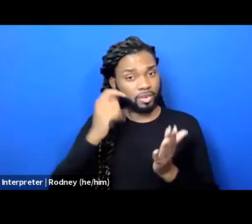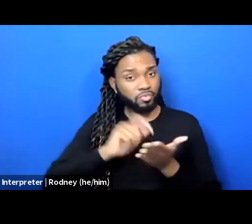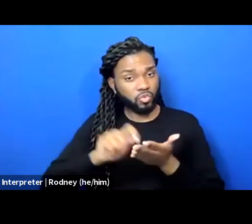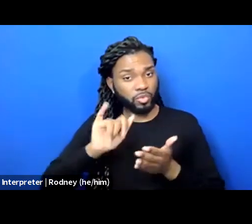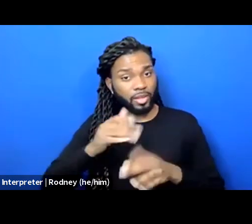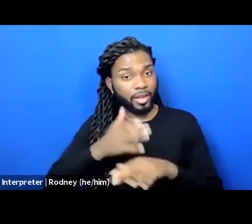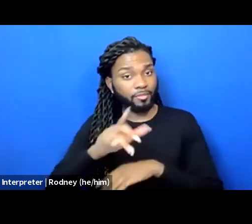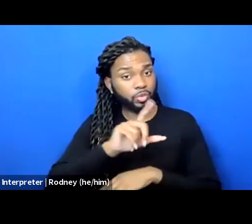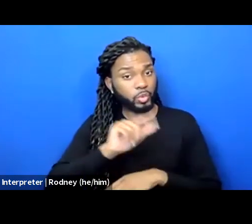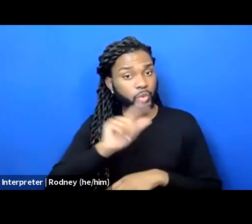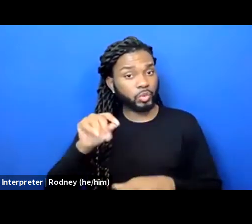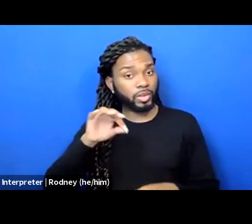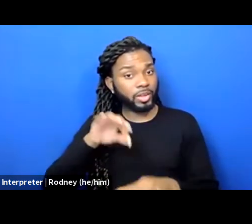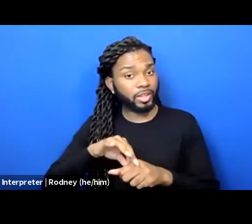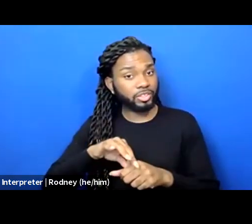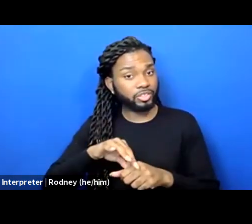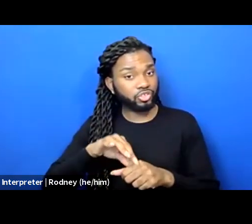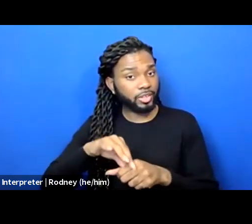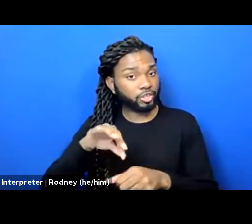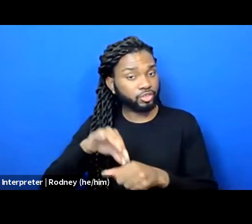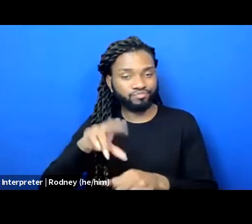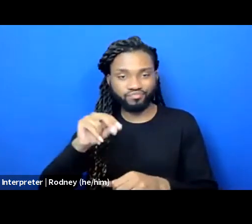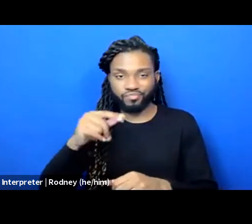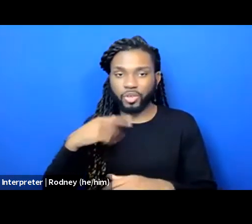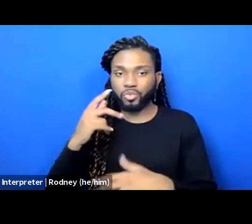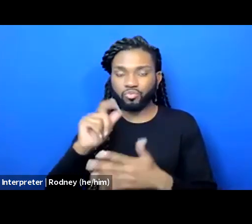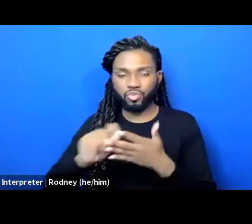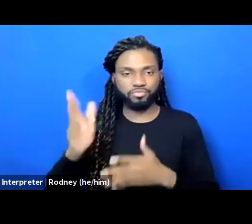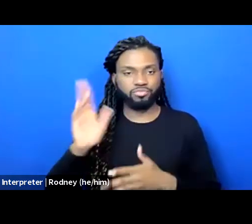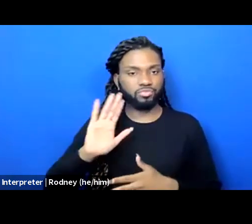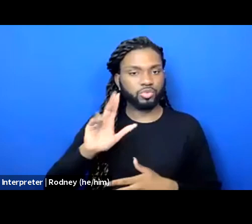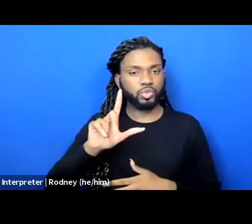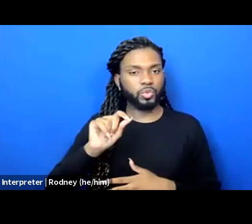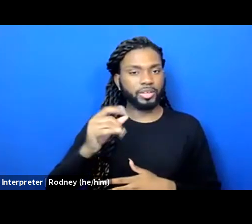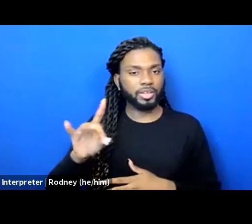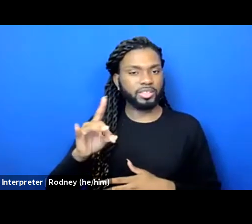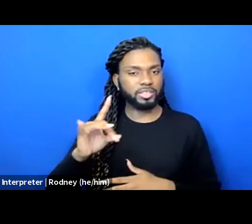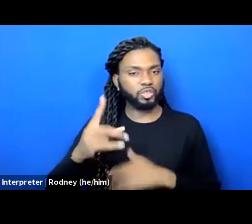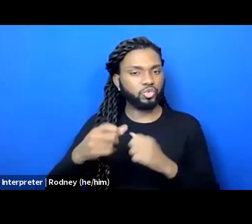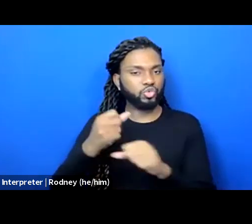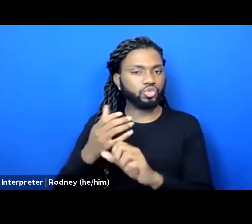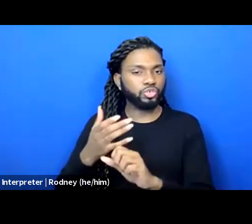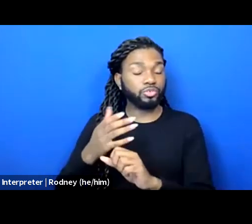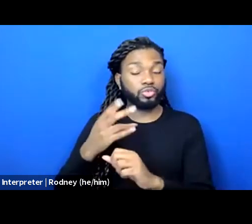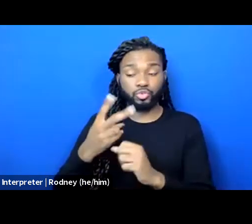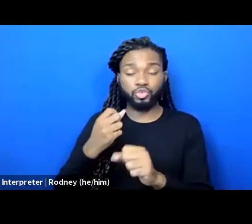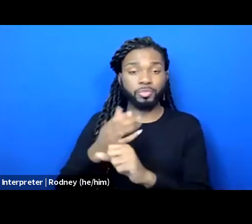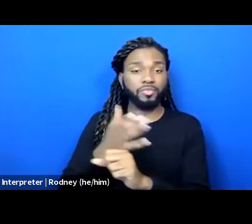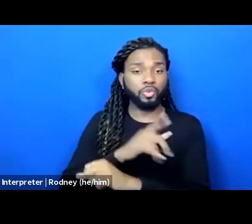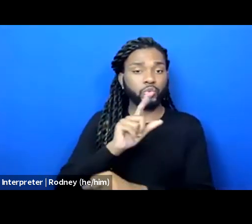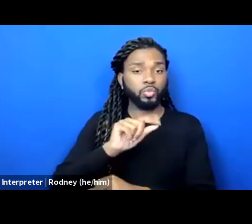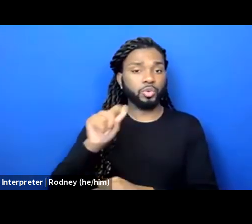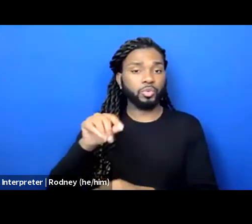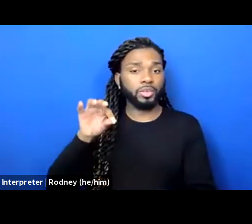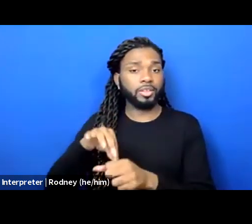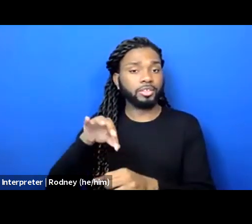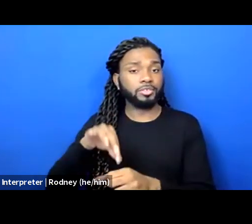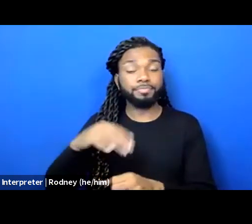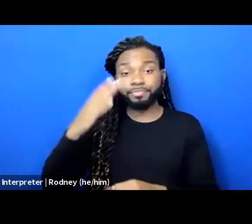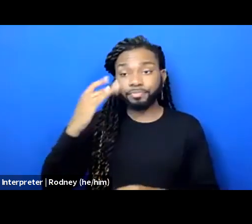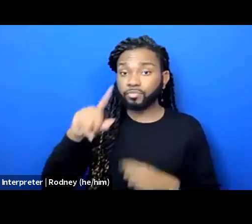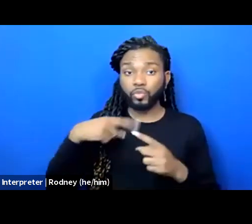not. I wrote it 2 years before the 2020 election, because when you are a Black woman and you walk into